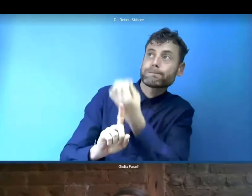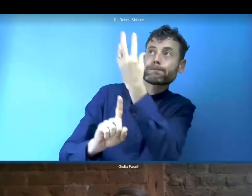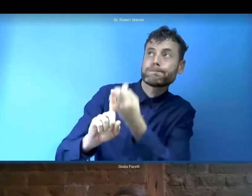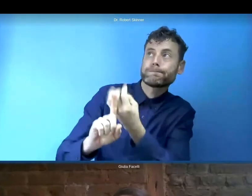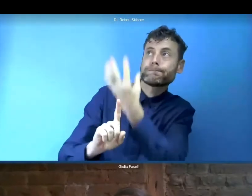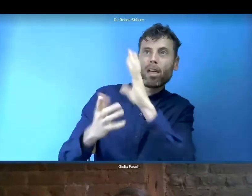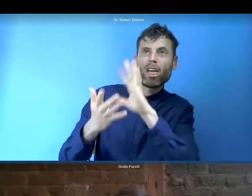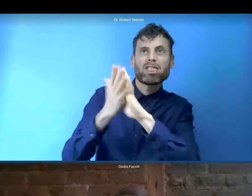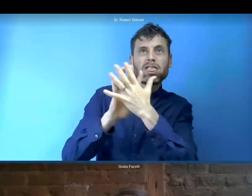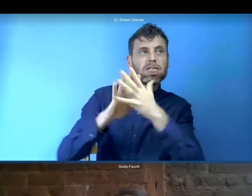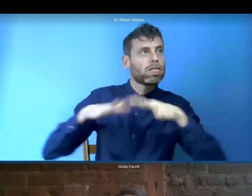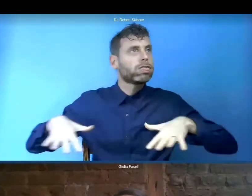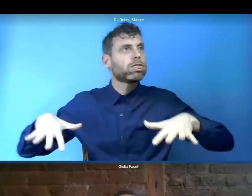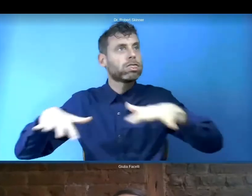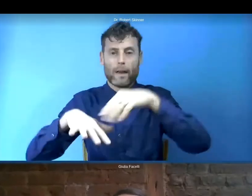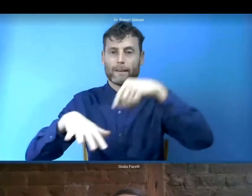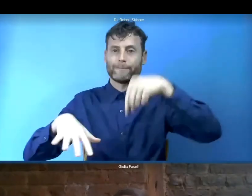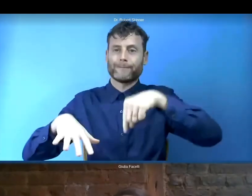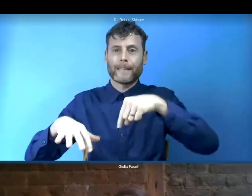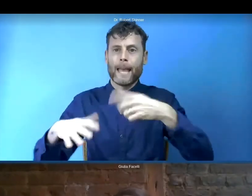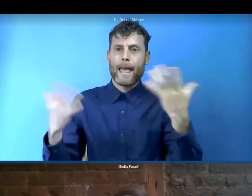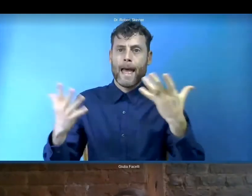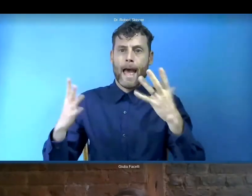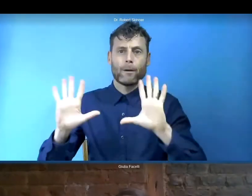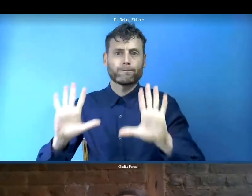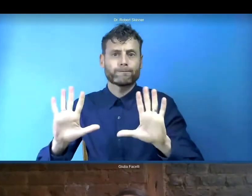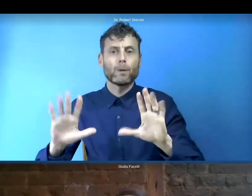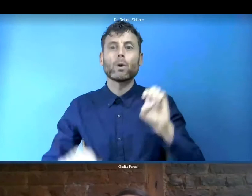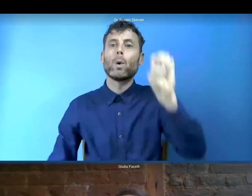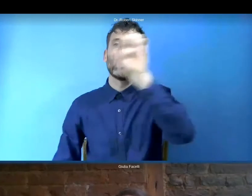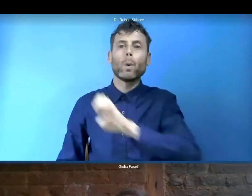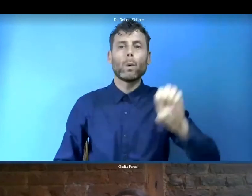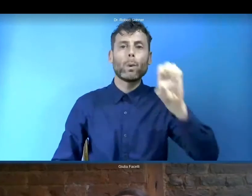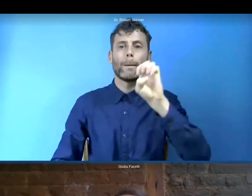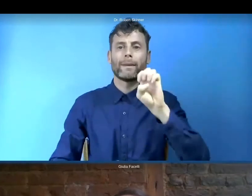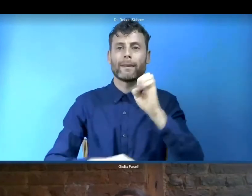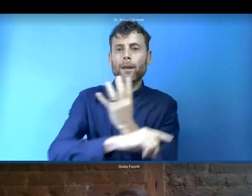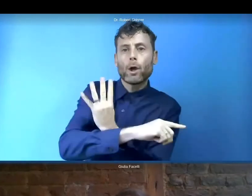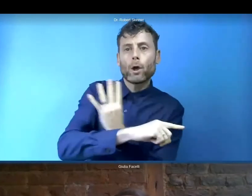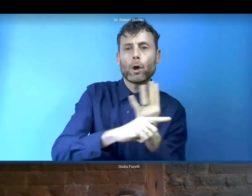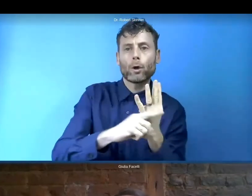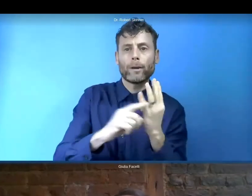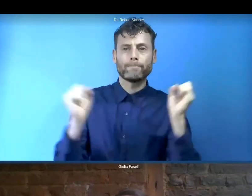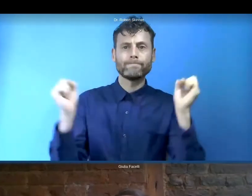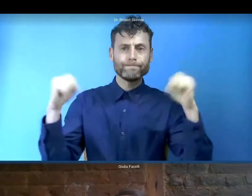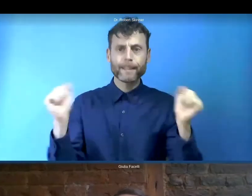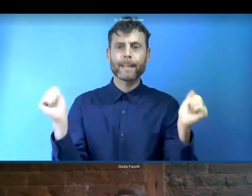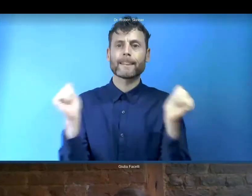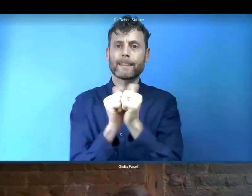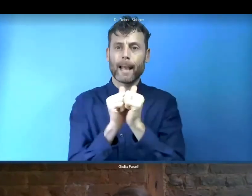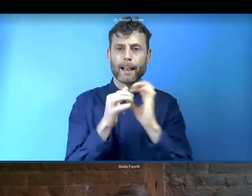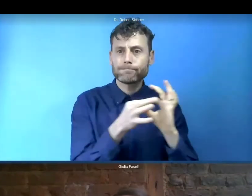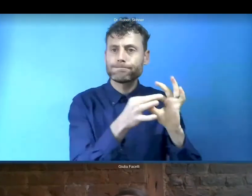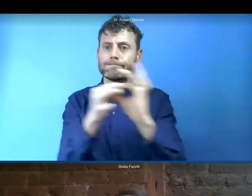quite a relevant way. And what the European Green Deal will look at is ways to transform Europe